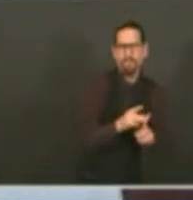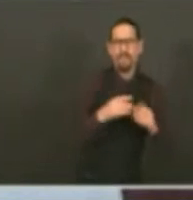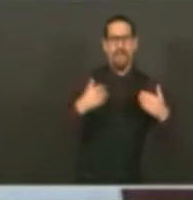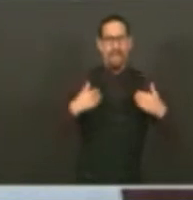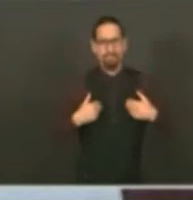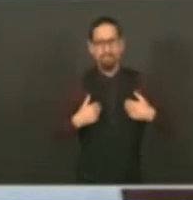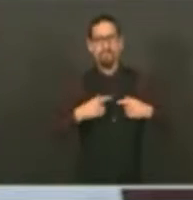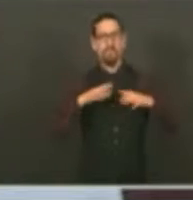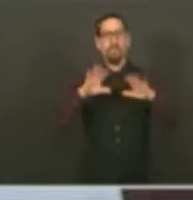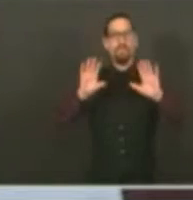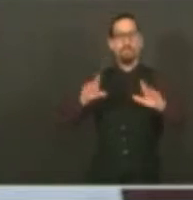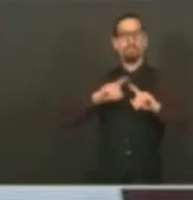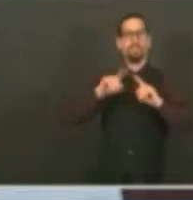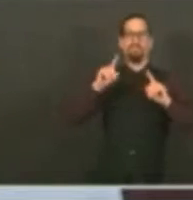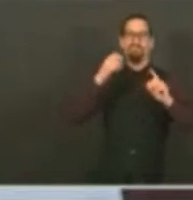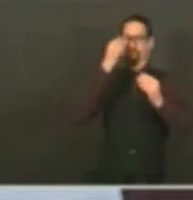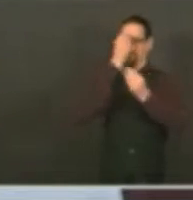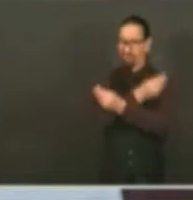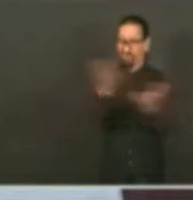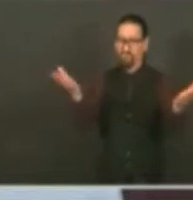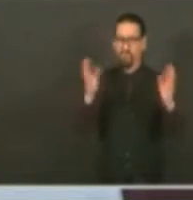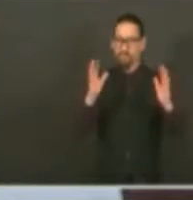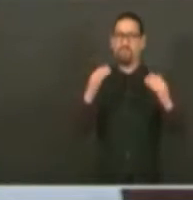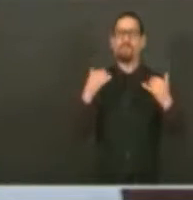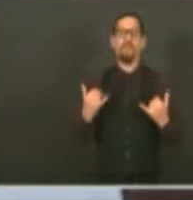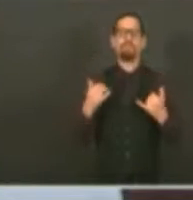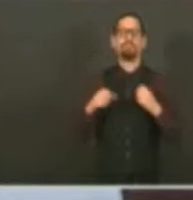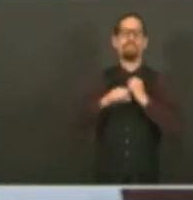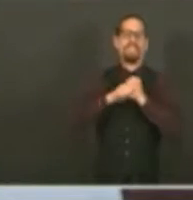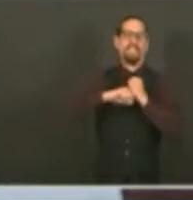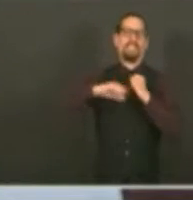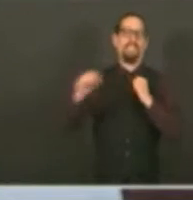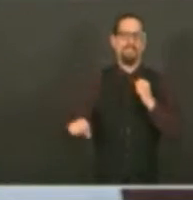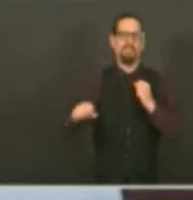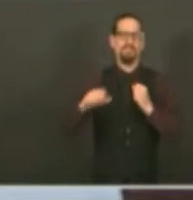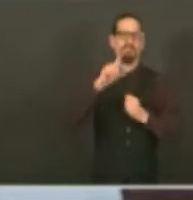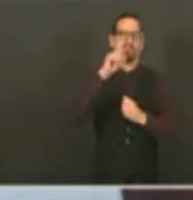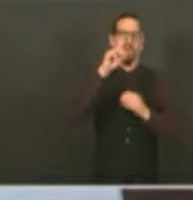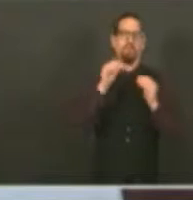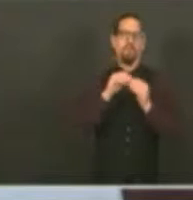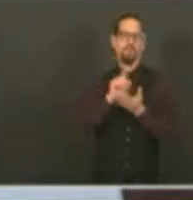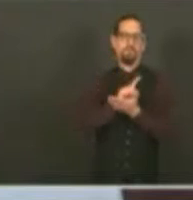week, ending on Sunday, December 20th. So